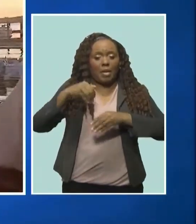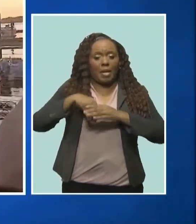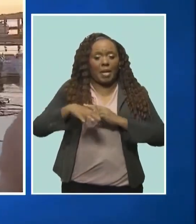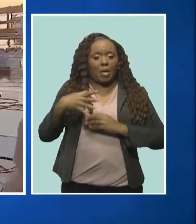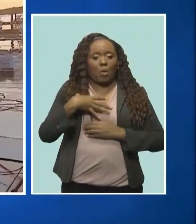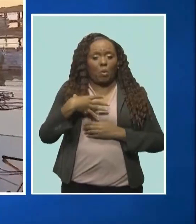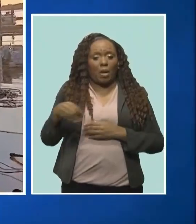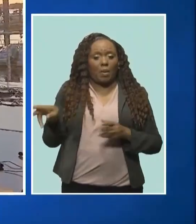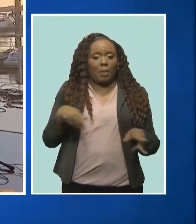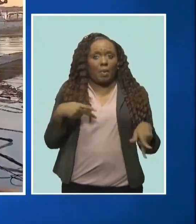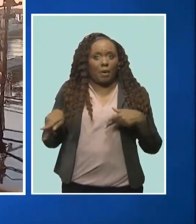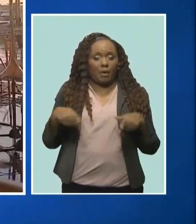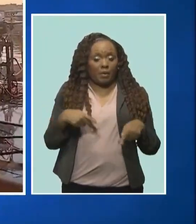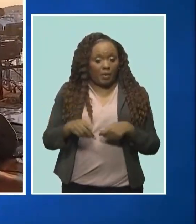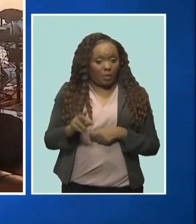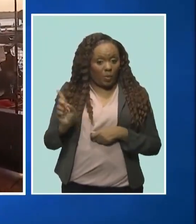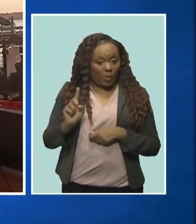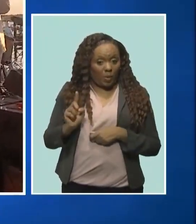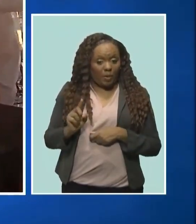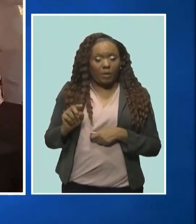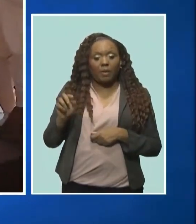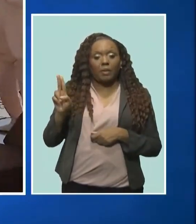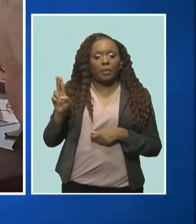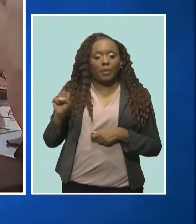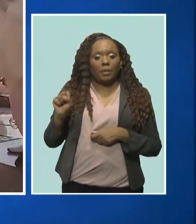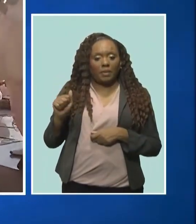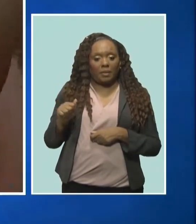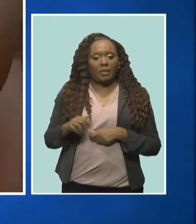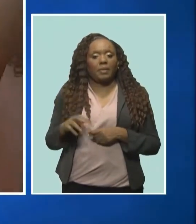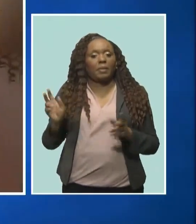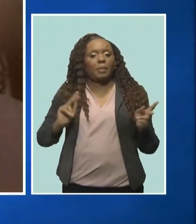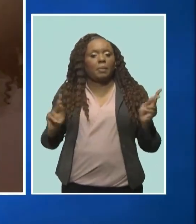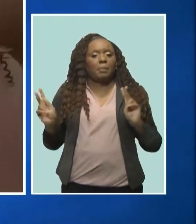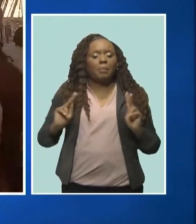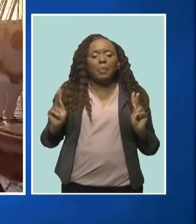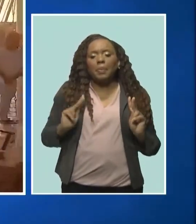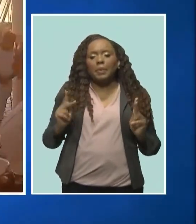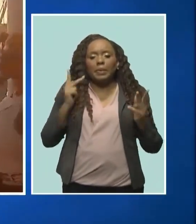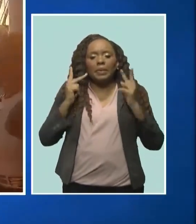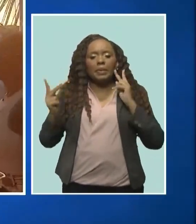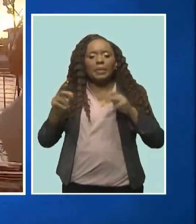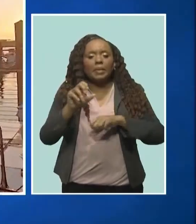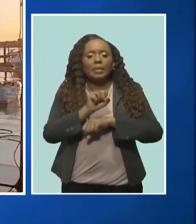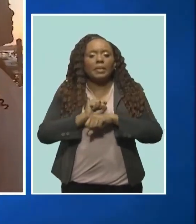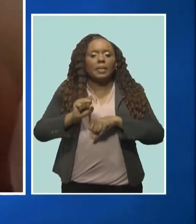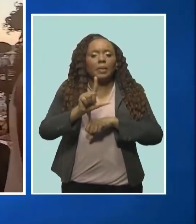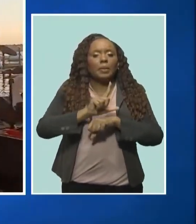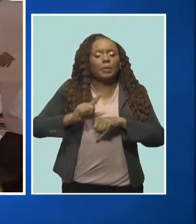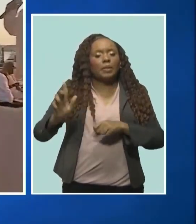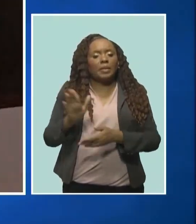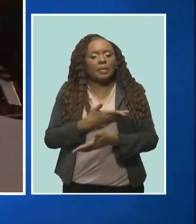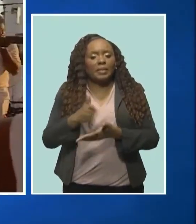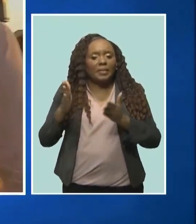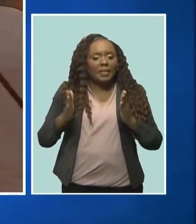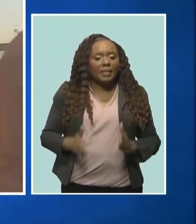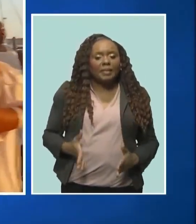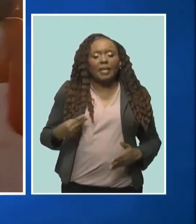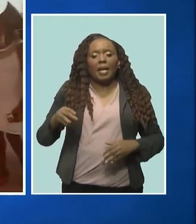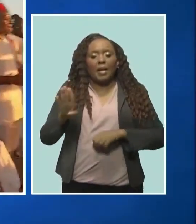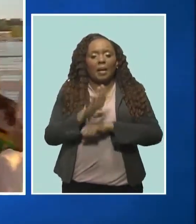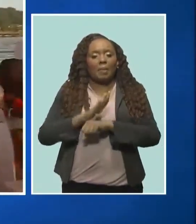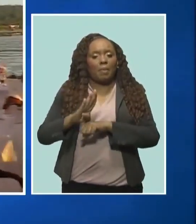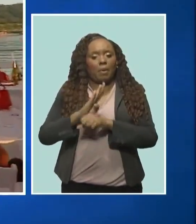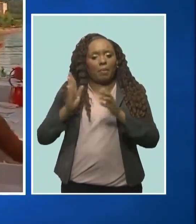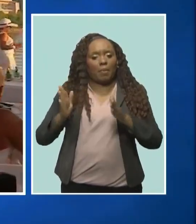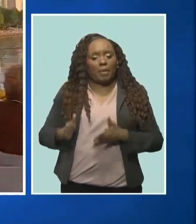Baltimore, USA. Patrons were treated to performances by St. Lucian entertainer Invader and Barbadian artist Mr. Blood. Founder